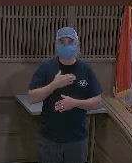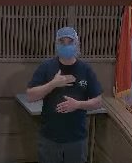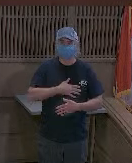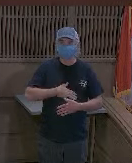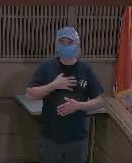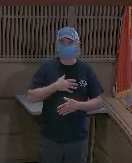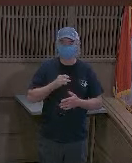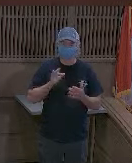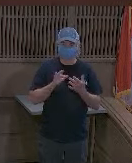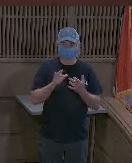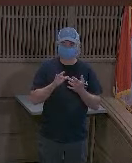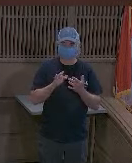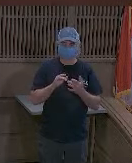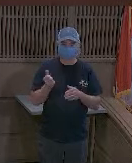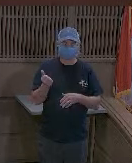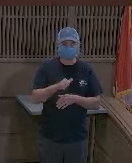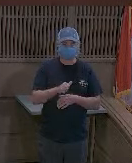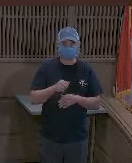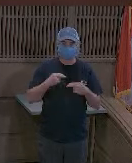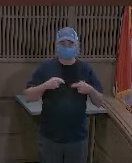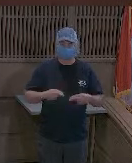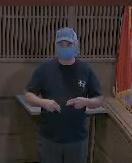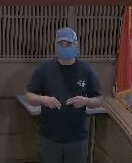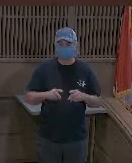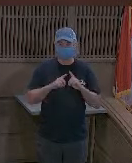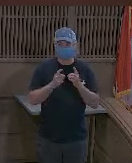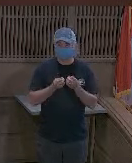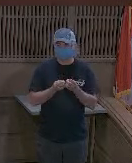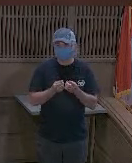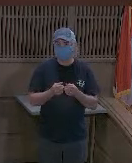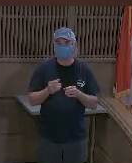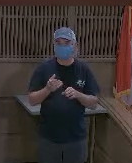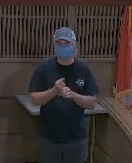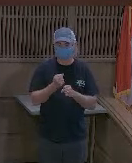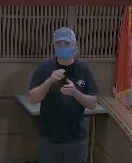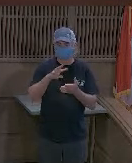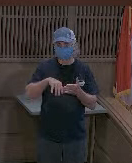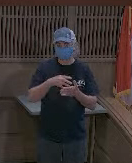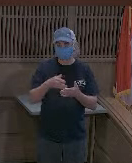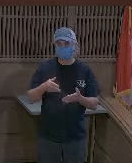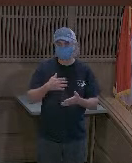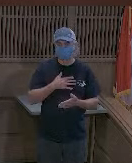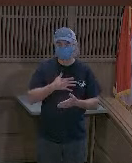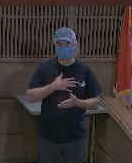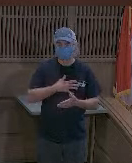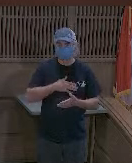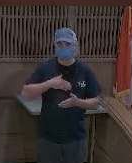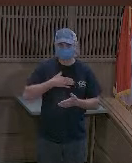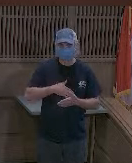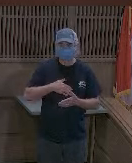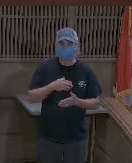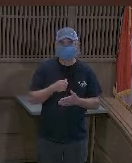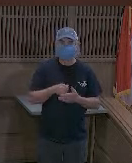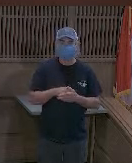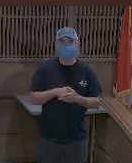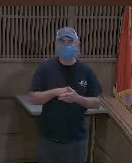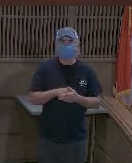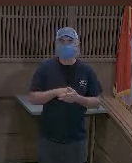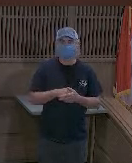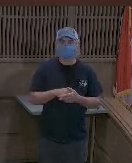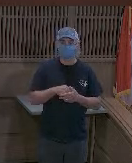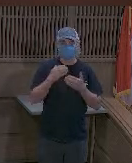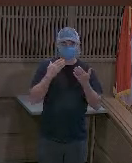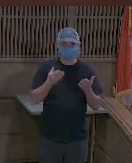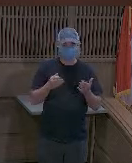please contact any health facility and get scheduled. Thanksgiving and Christmas are just around the